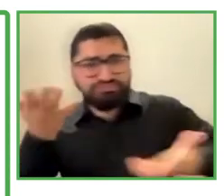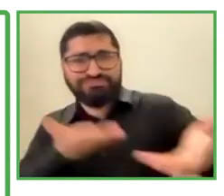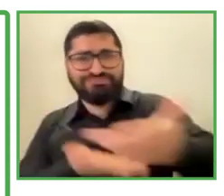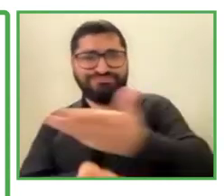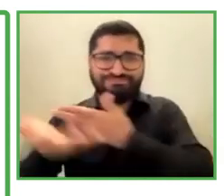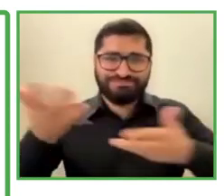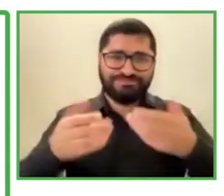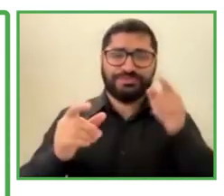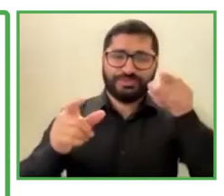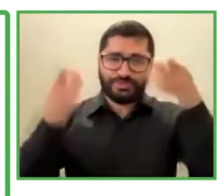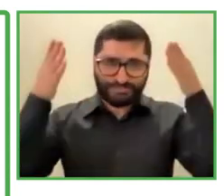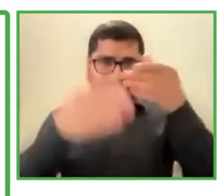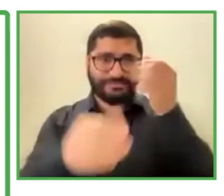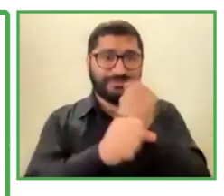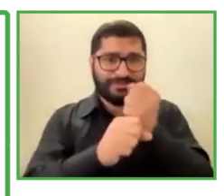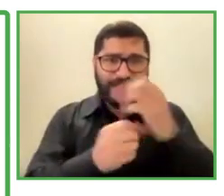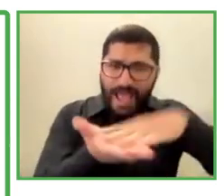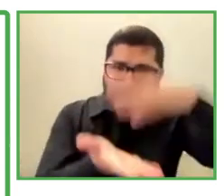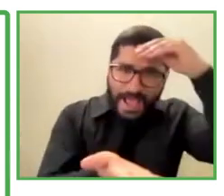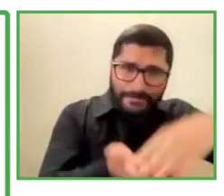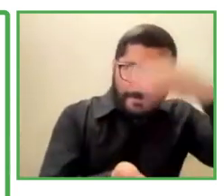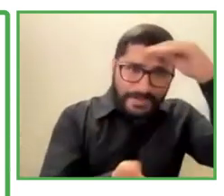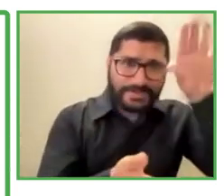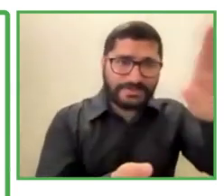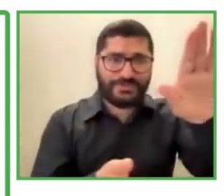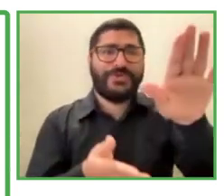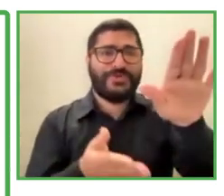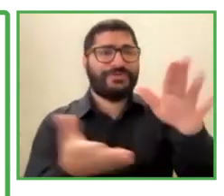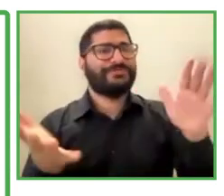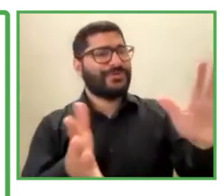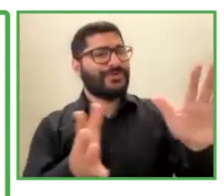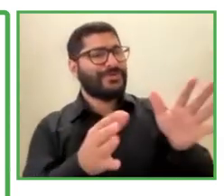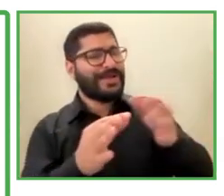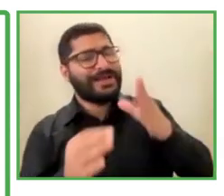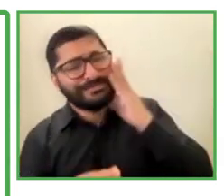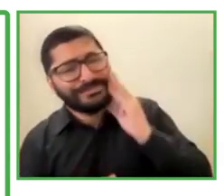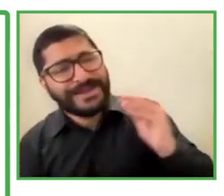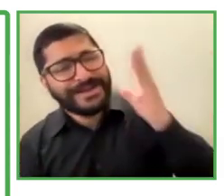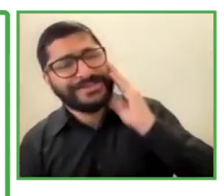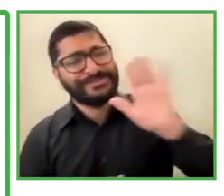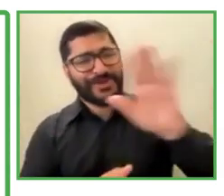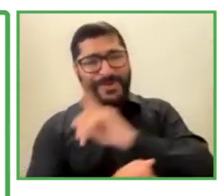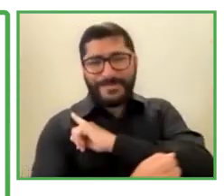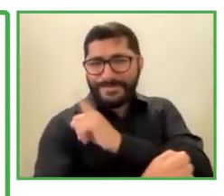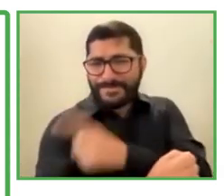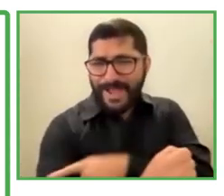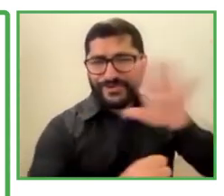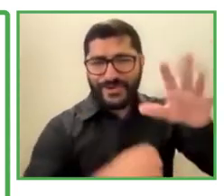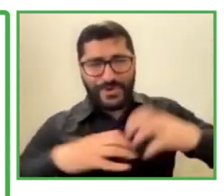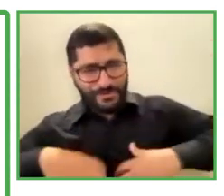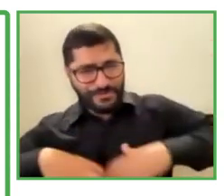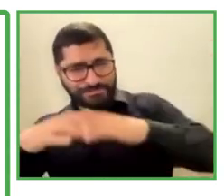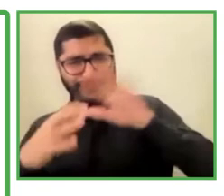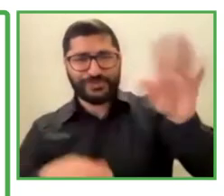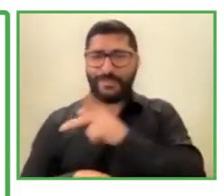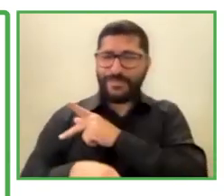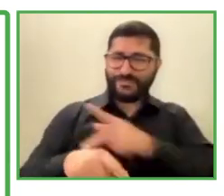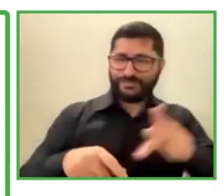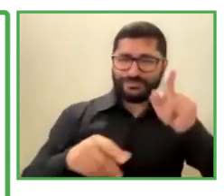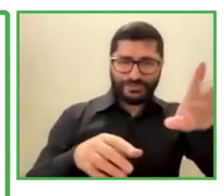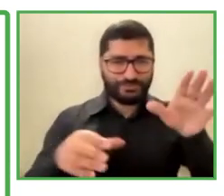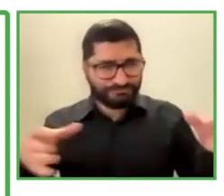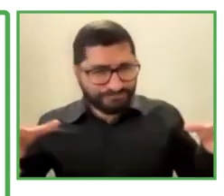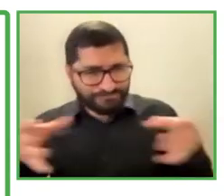participate with Foundation 11 and learn from their experience and strengthen the competencies of our team in the development